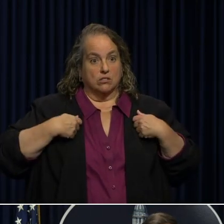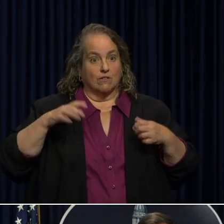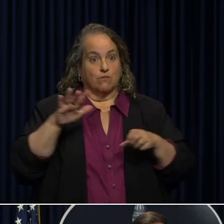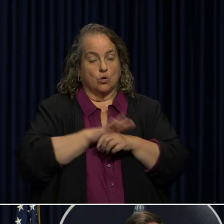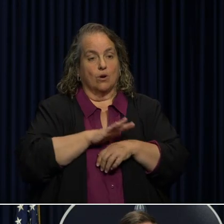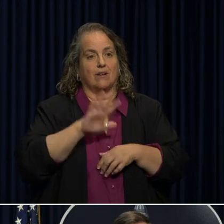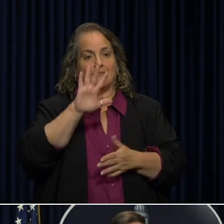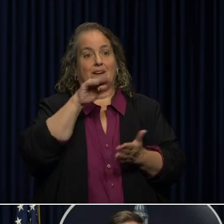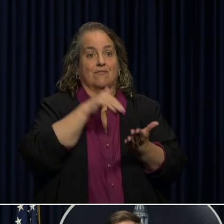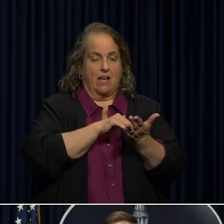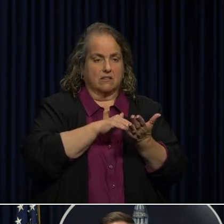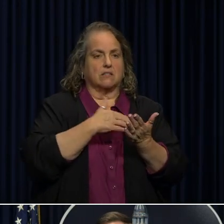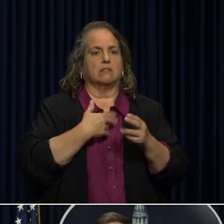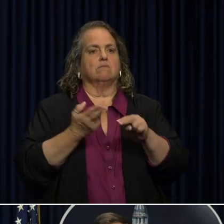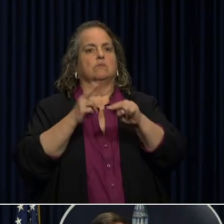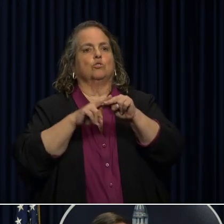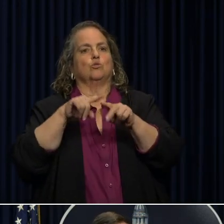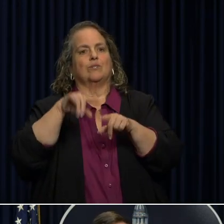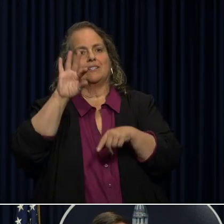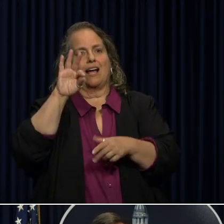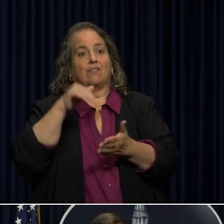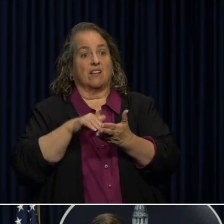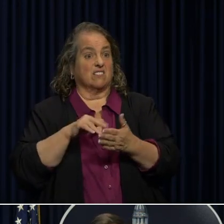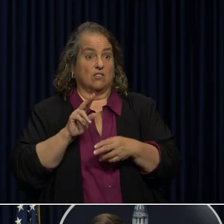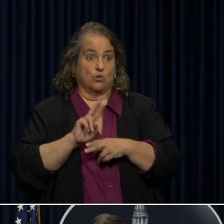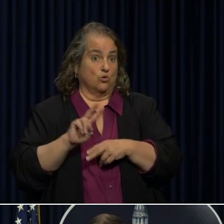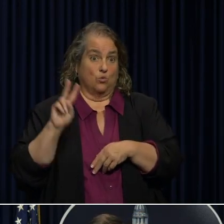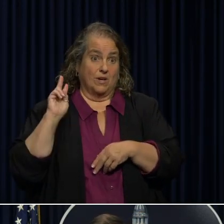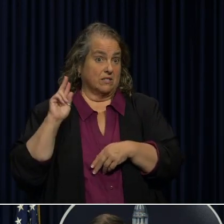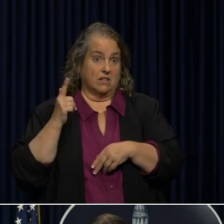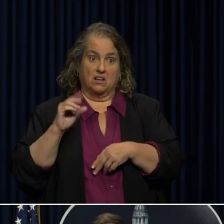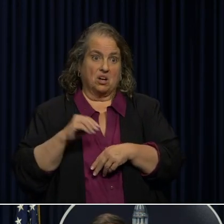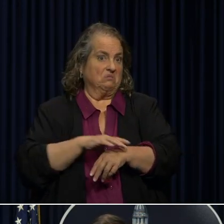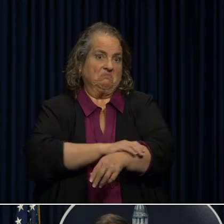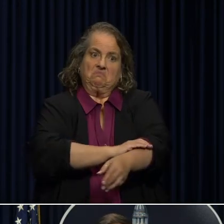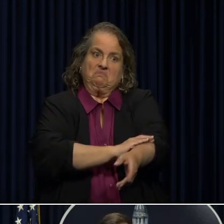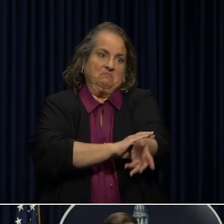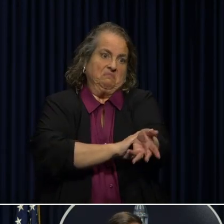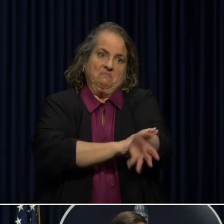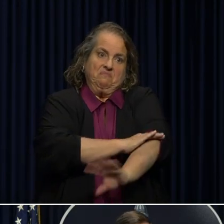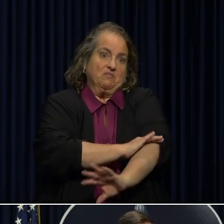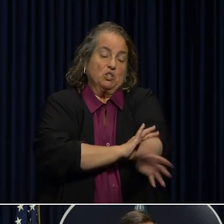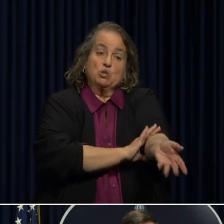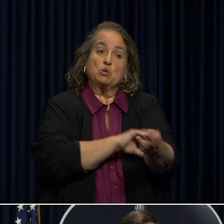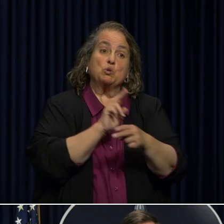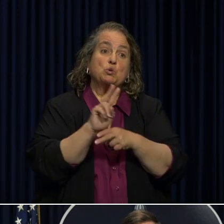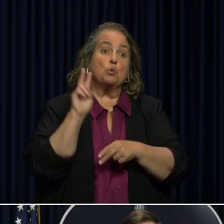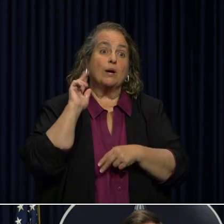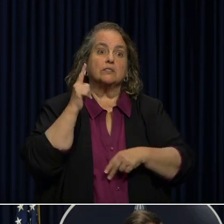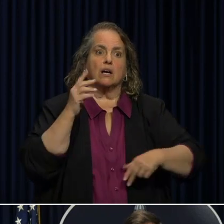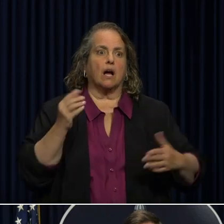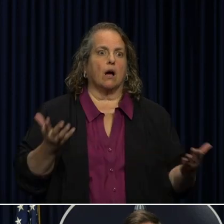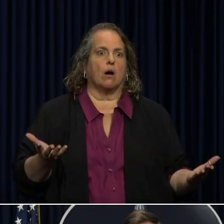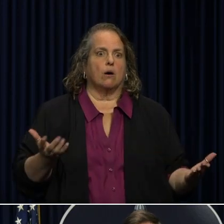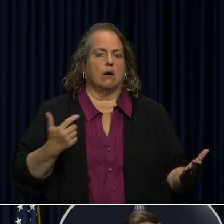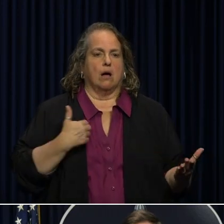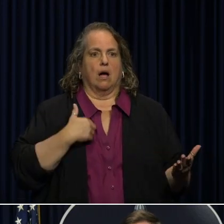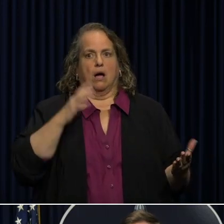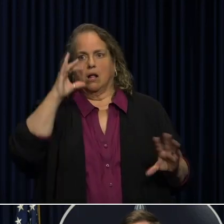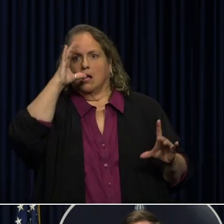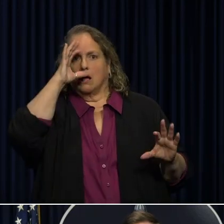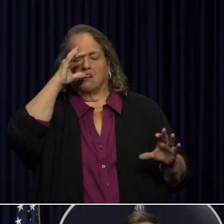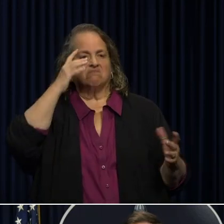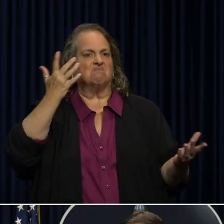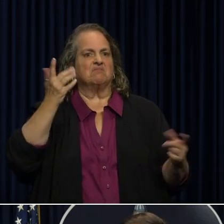to 9,000. This wouldn't have happened 2 weeks ago. I mean, 2 weeks ago, those gains were not possible. We